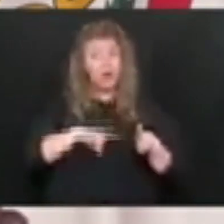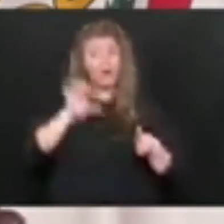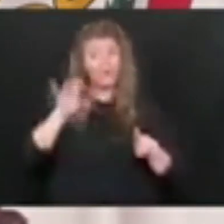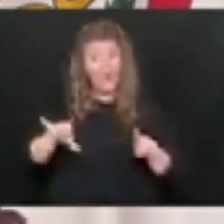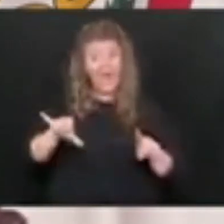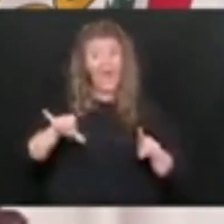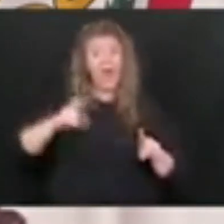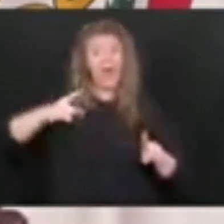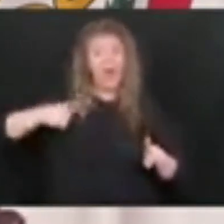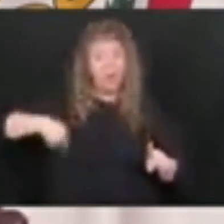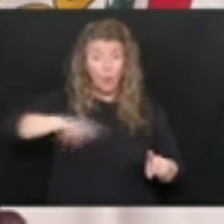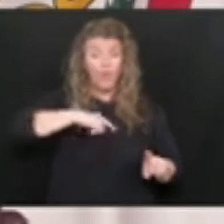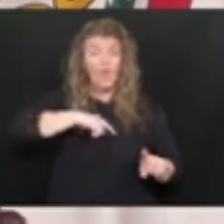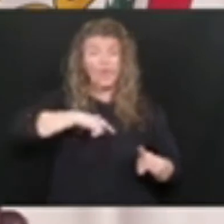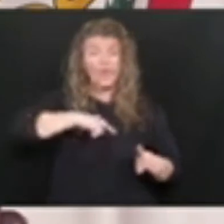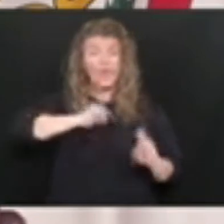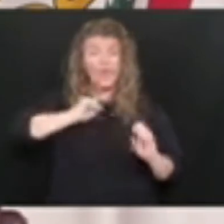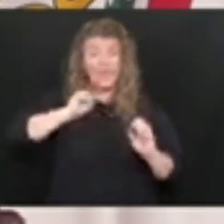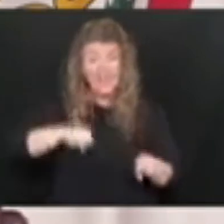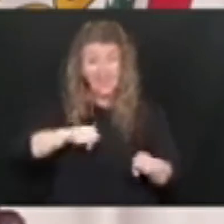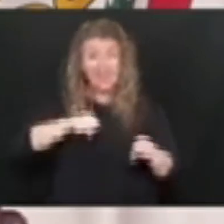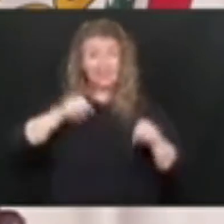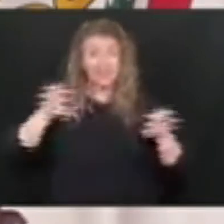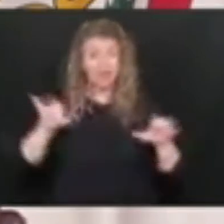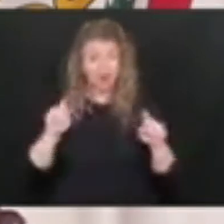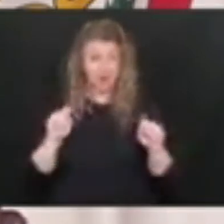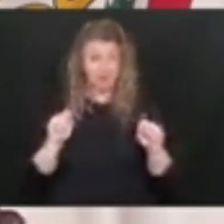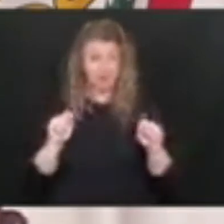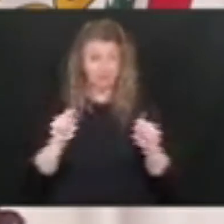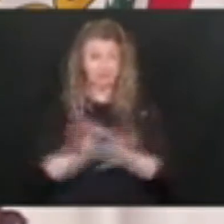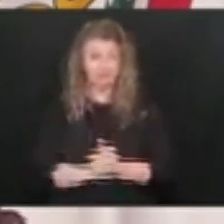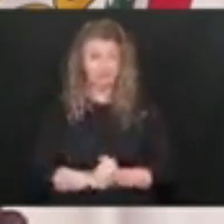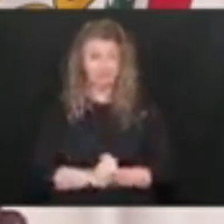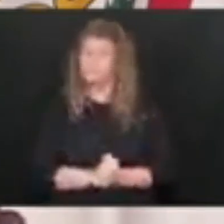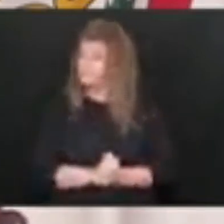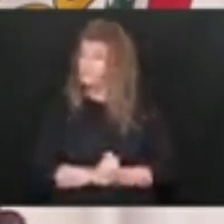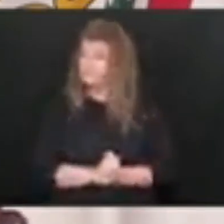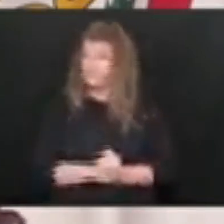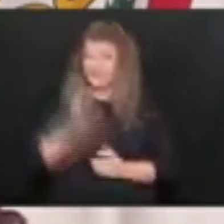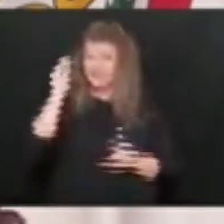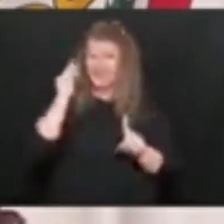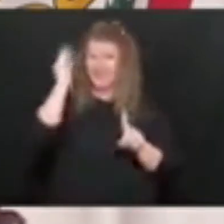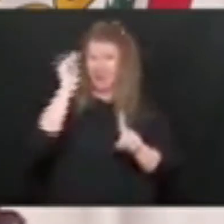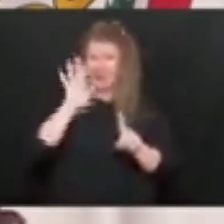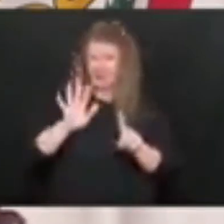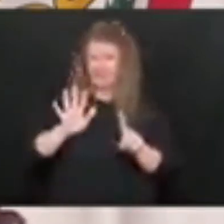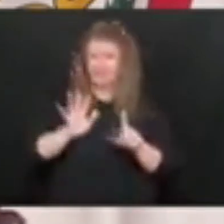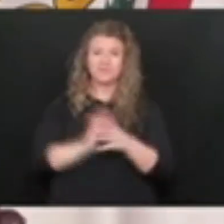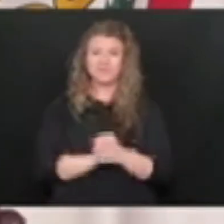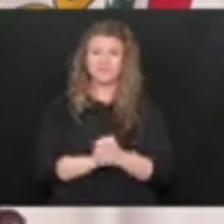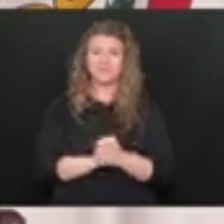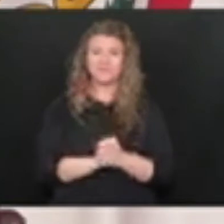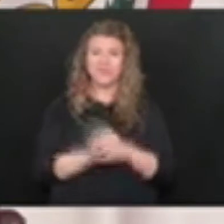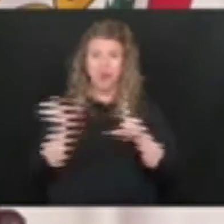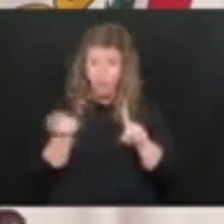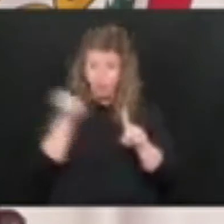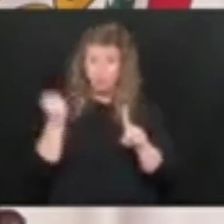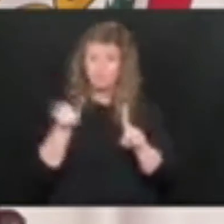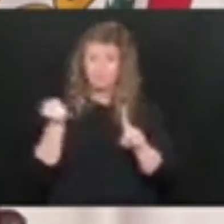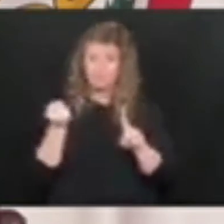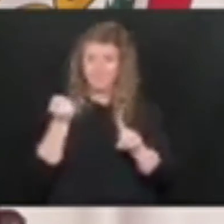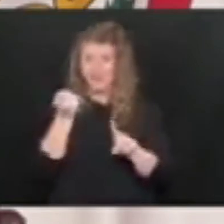that we absolutely can do it. Now, just think about this just a second. Hold tight with me.